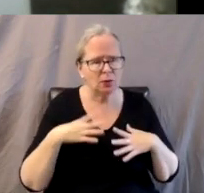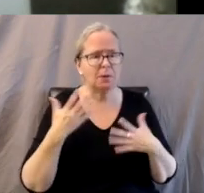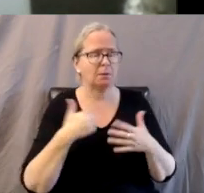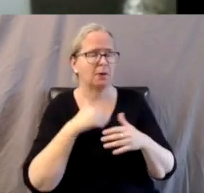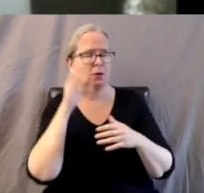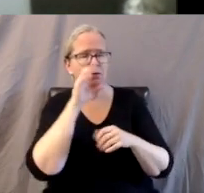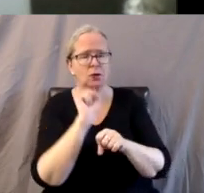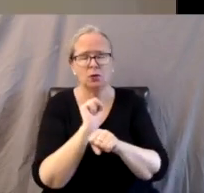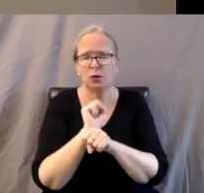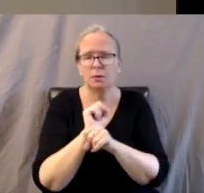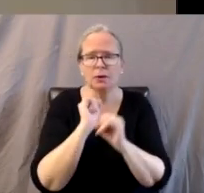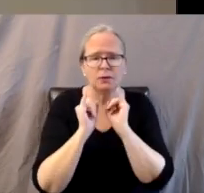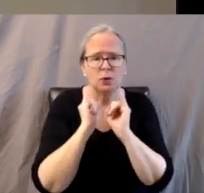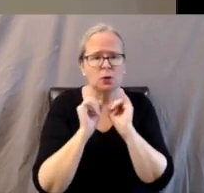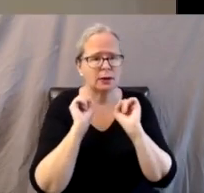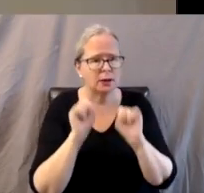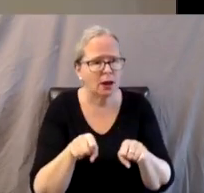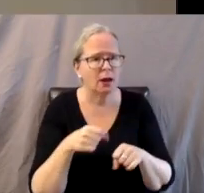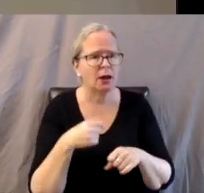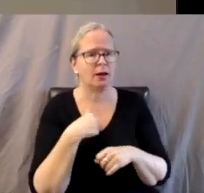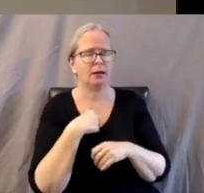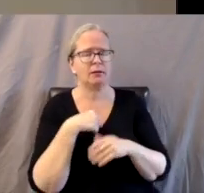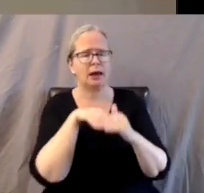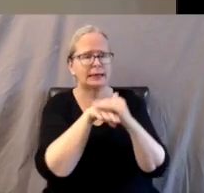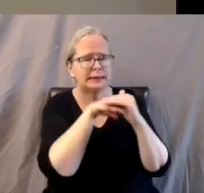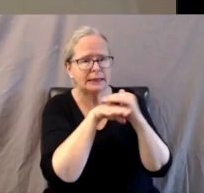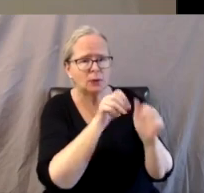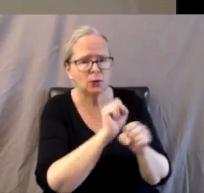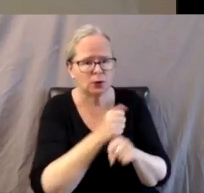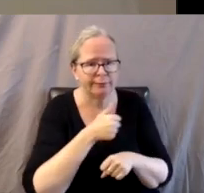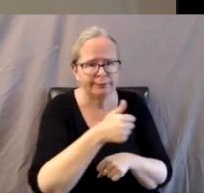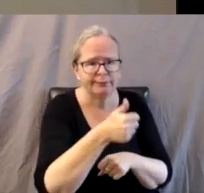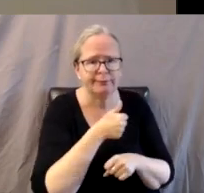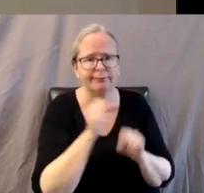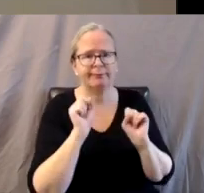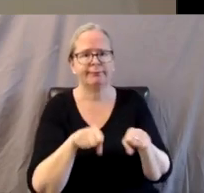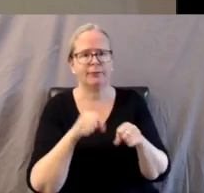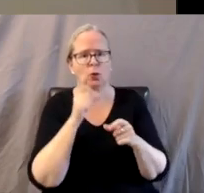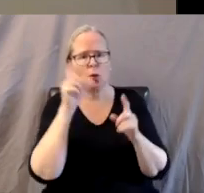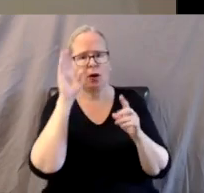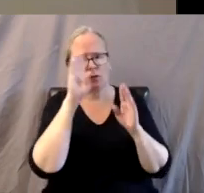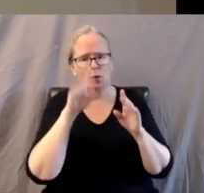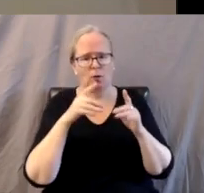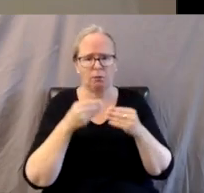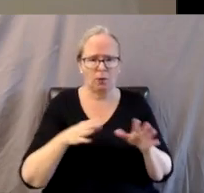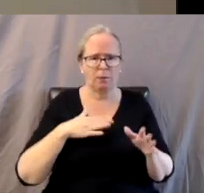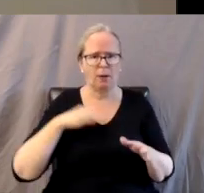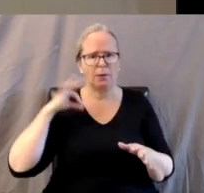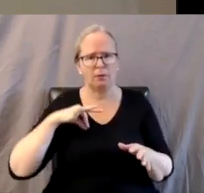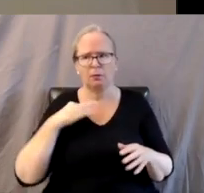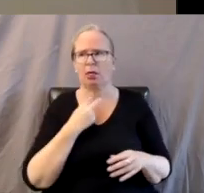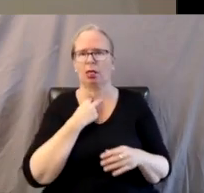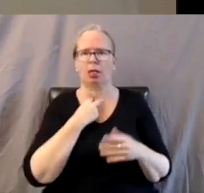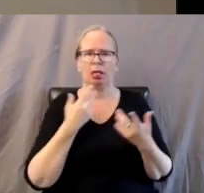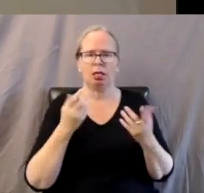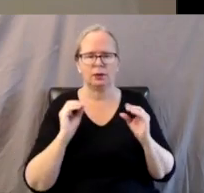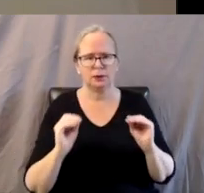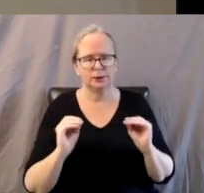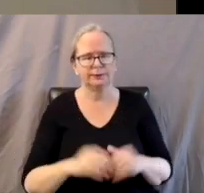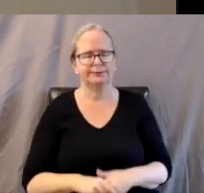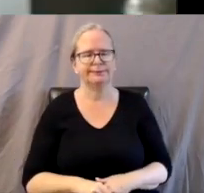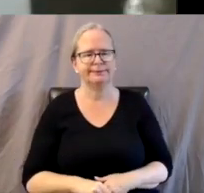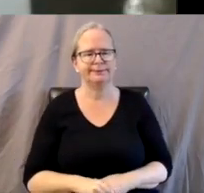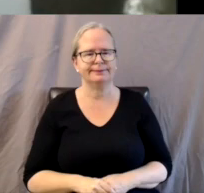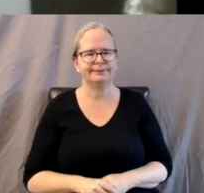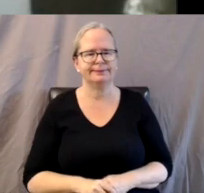that. Right? I know so many people that are always worried about losing their benefits, especially on Alberta Works.